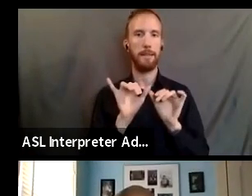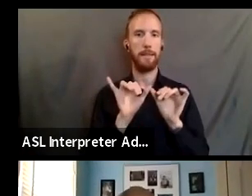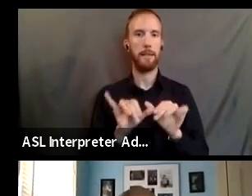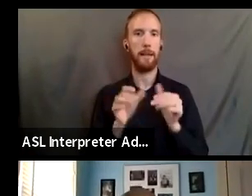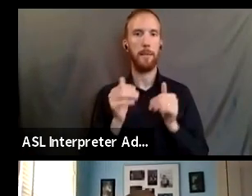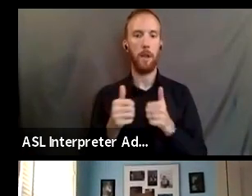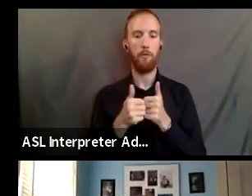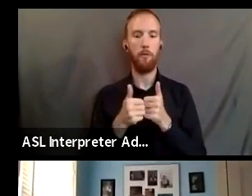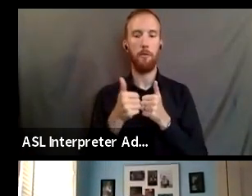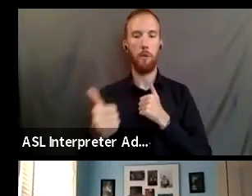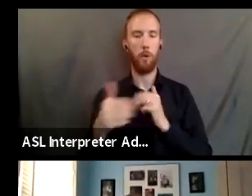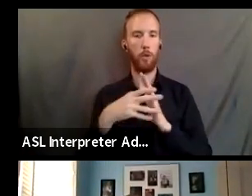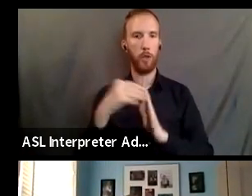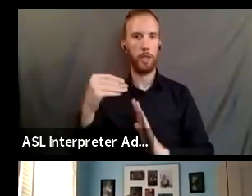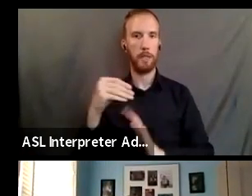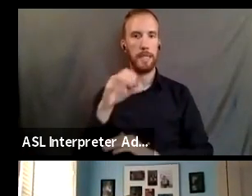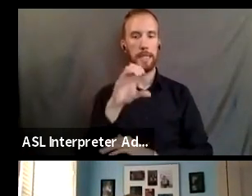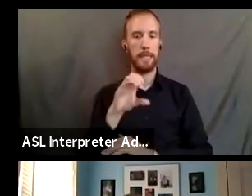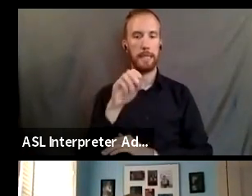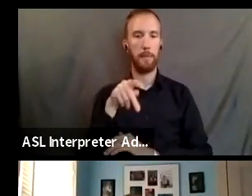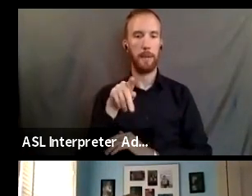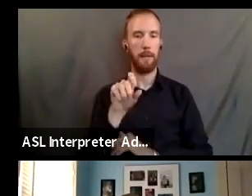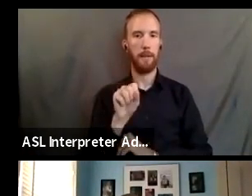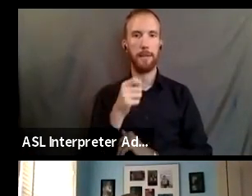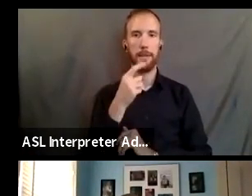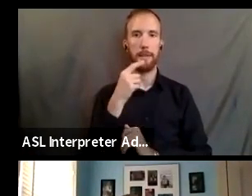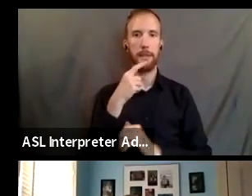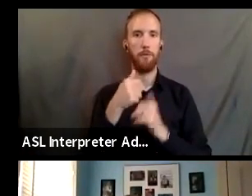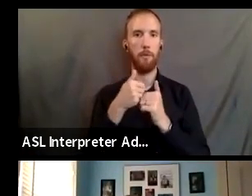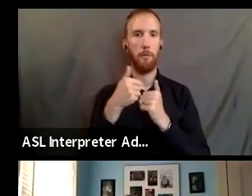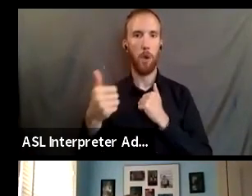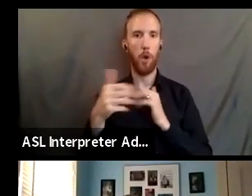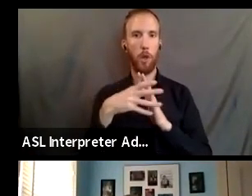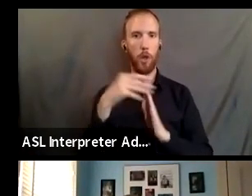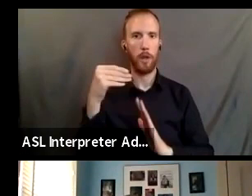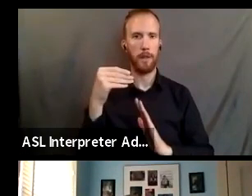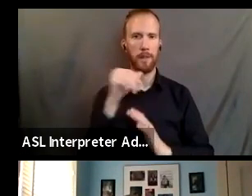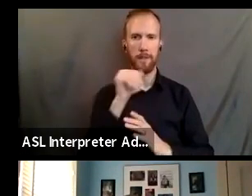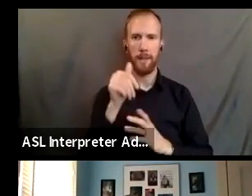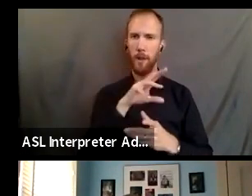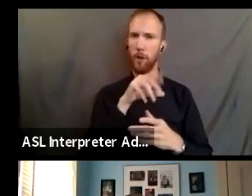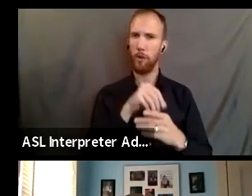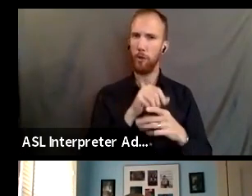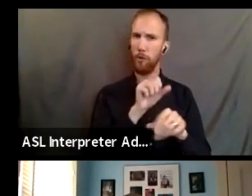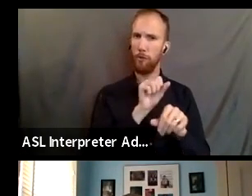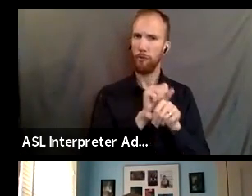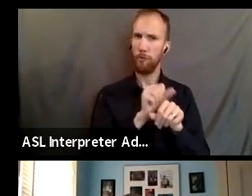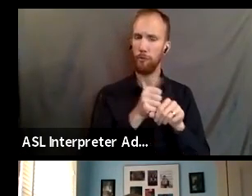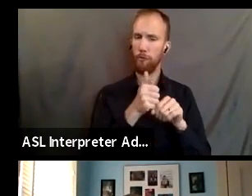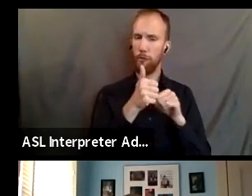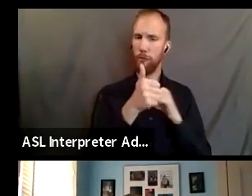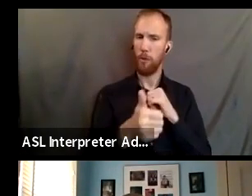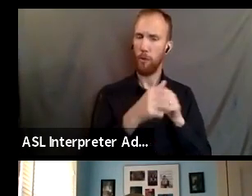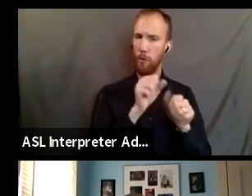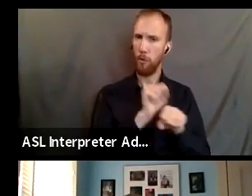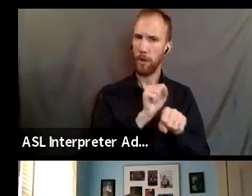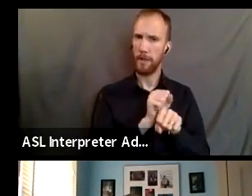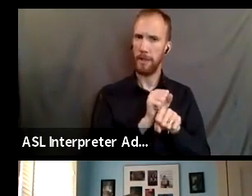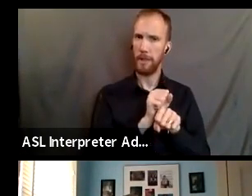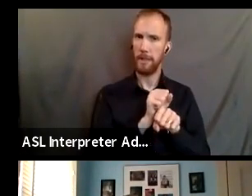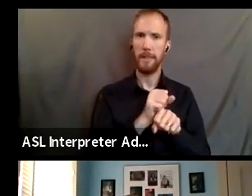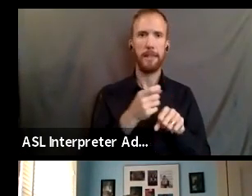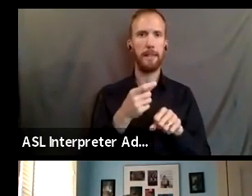claims that remote learning does not include remote working on monday cps announced that a wide range of our